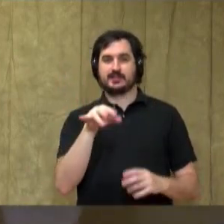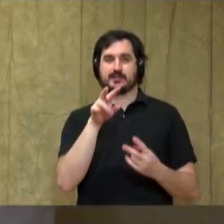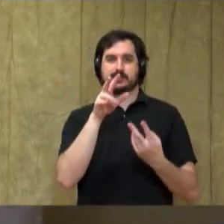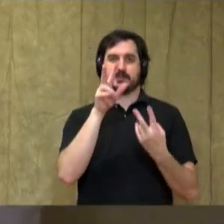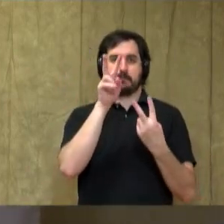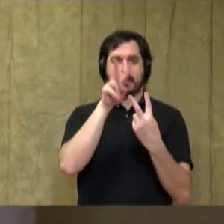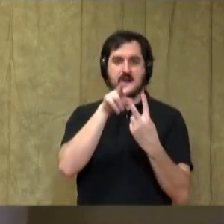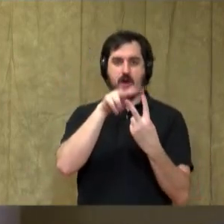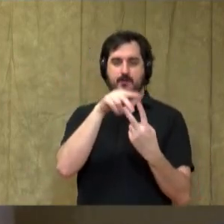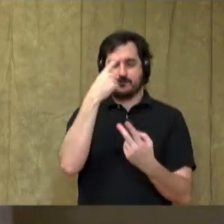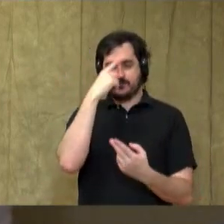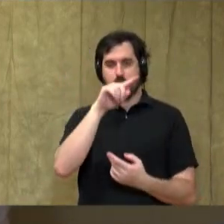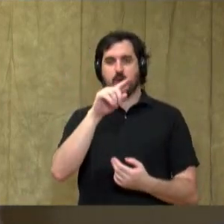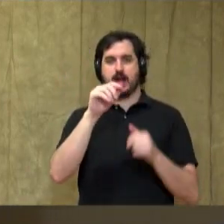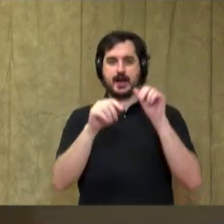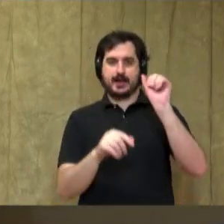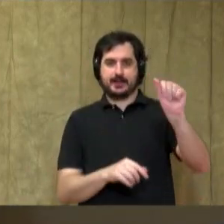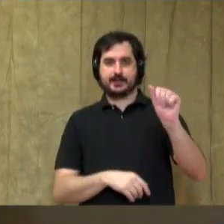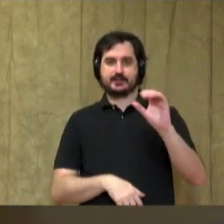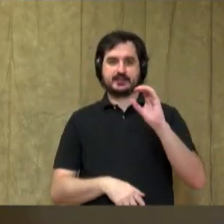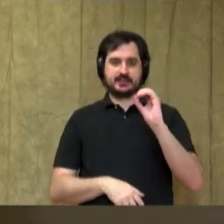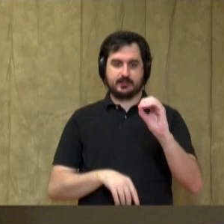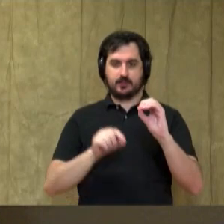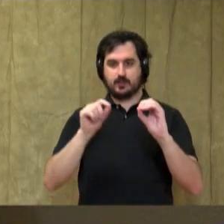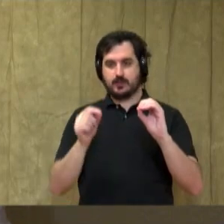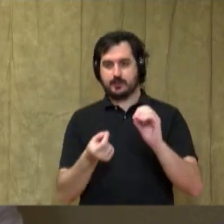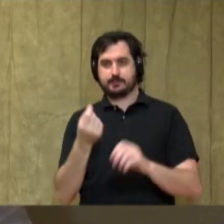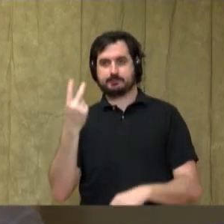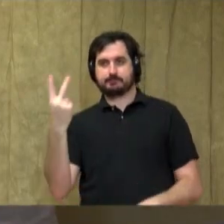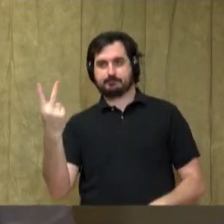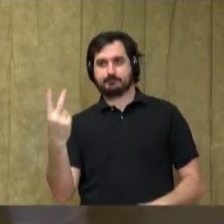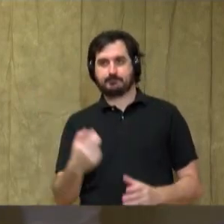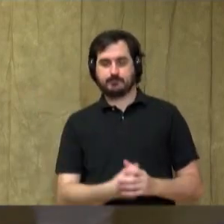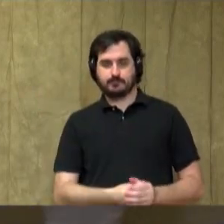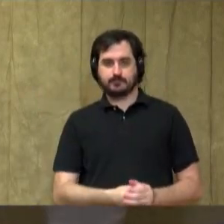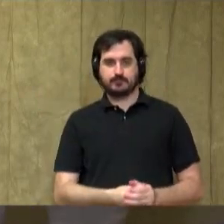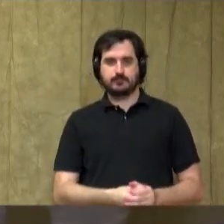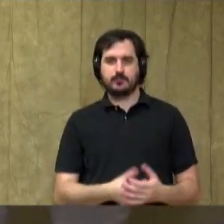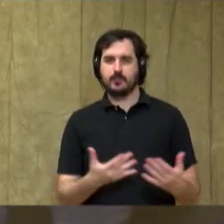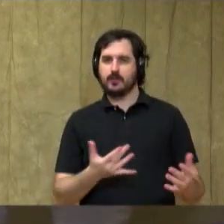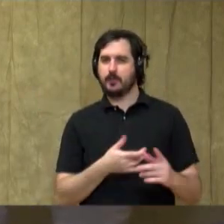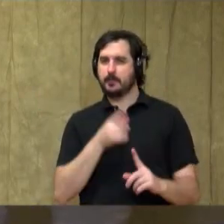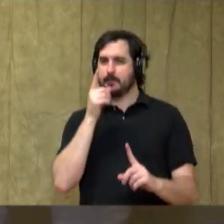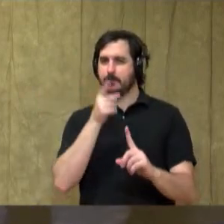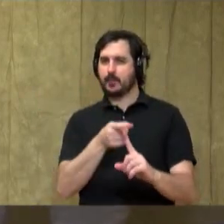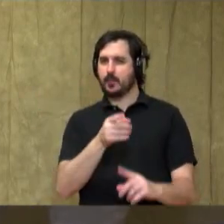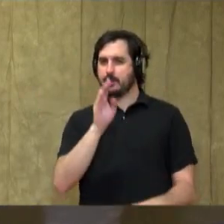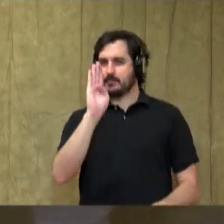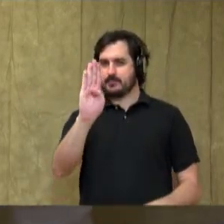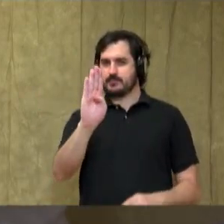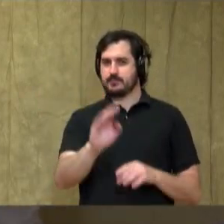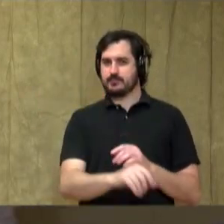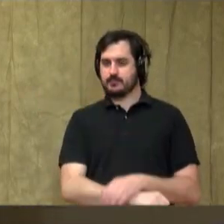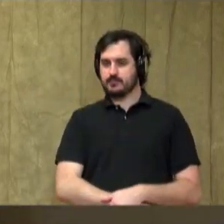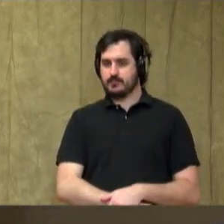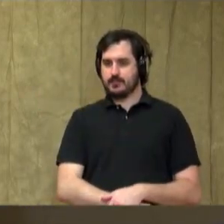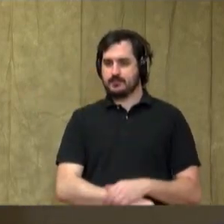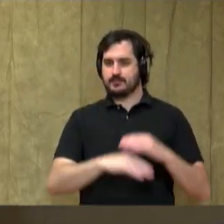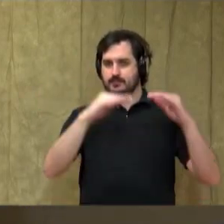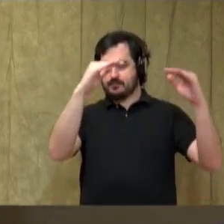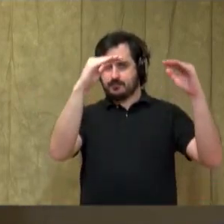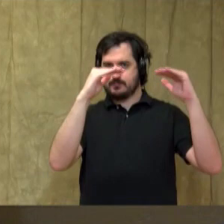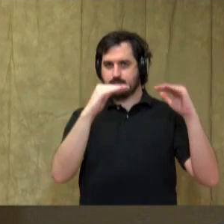is 0, 2. What about point B? Point B, take a